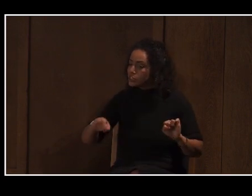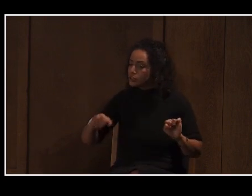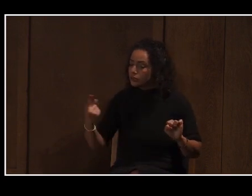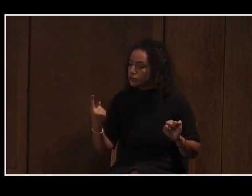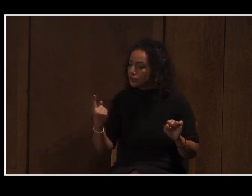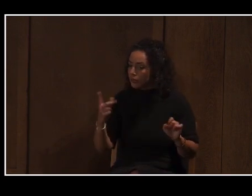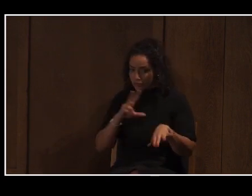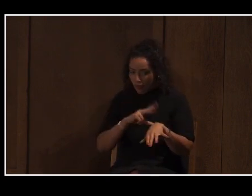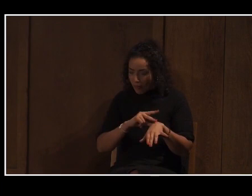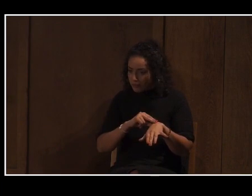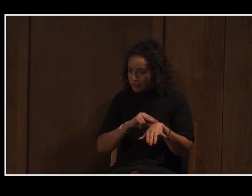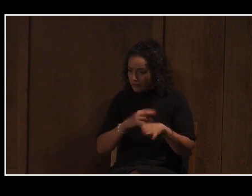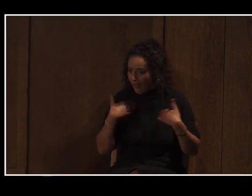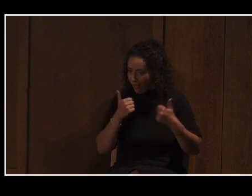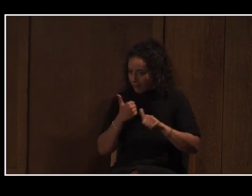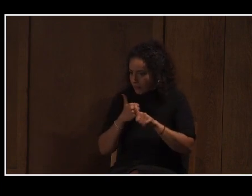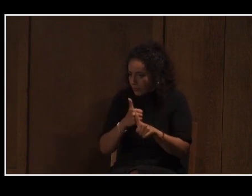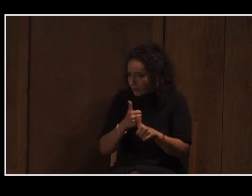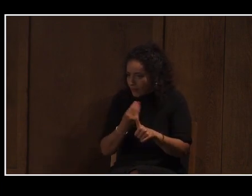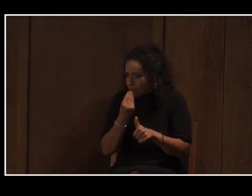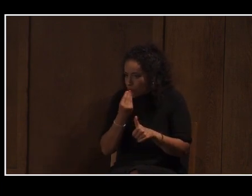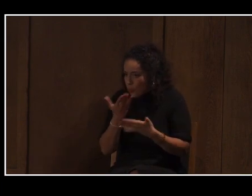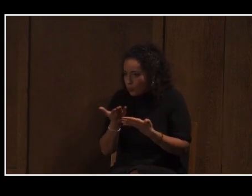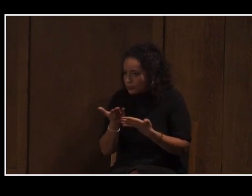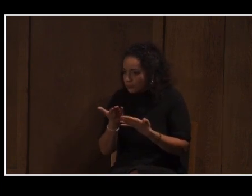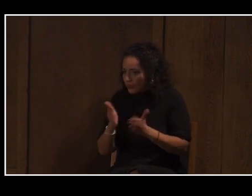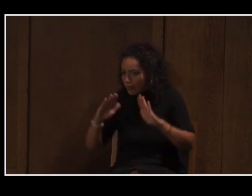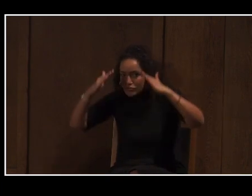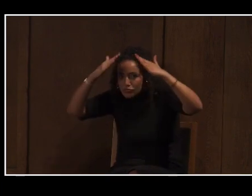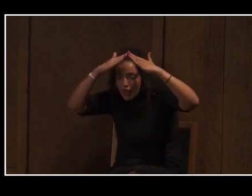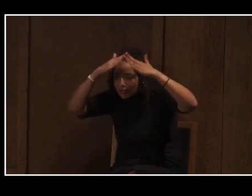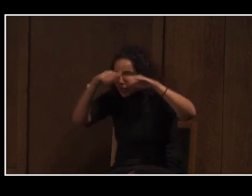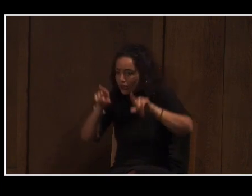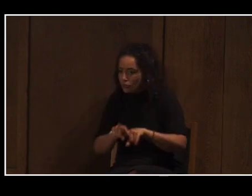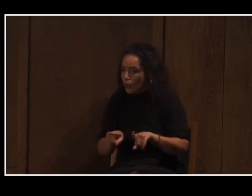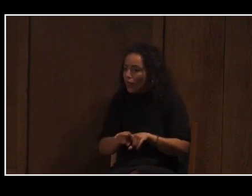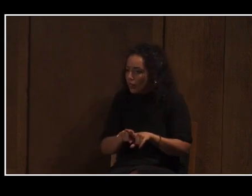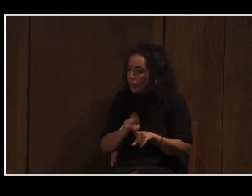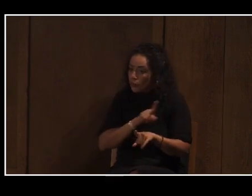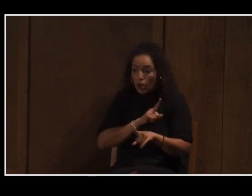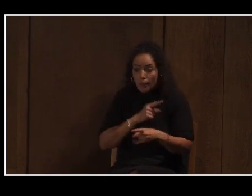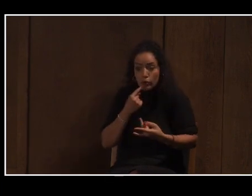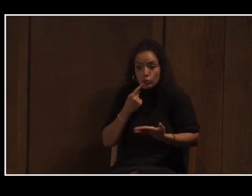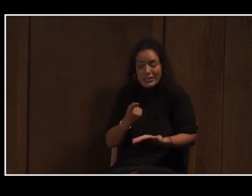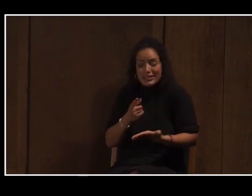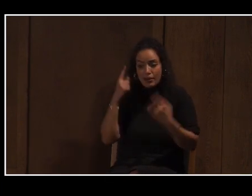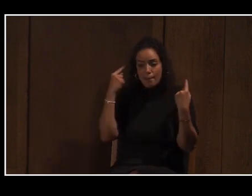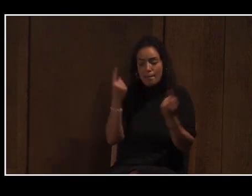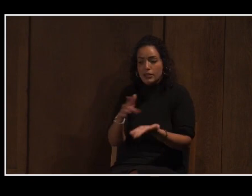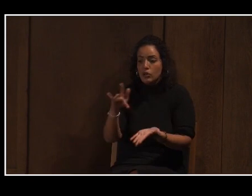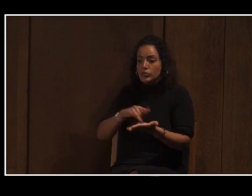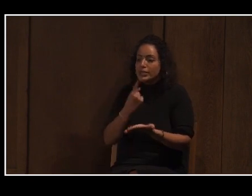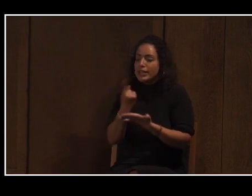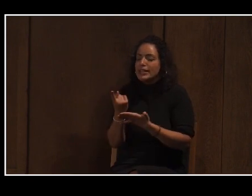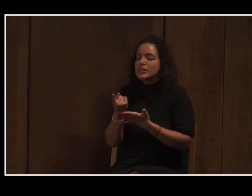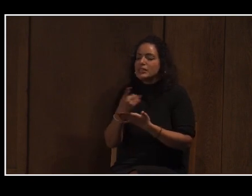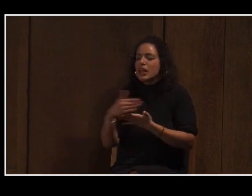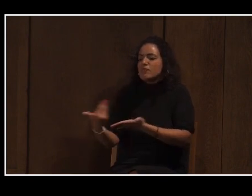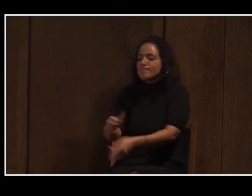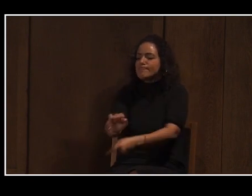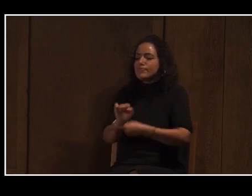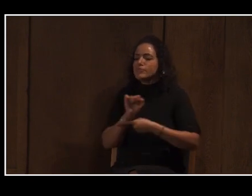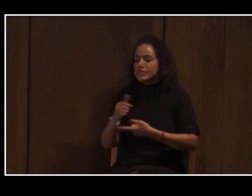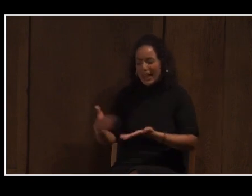support and food and a place to stay, was because we made Mexico City into a sanctuary city, which means that nobody